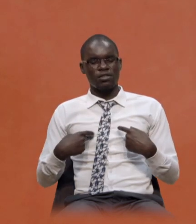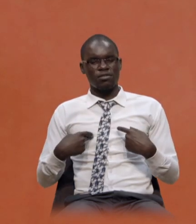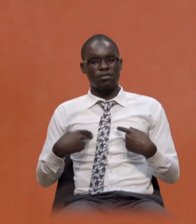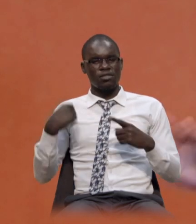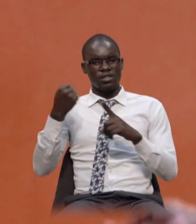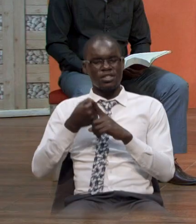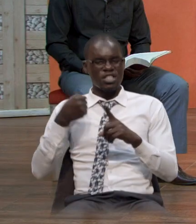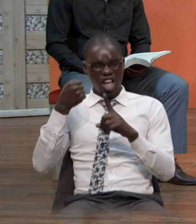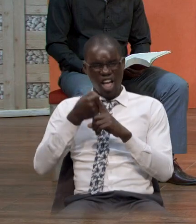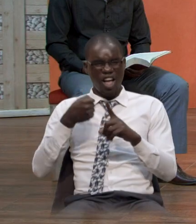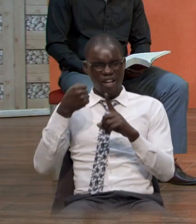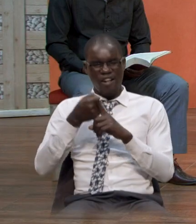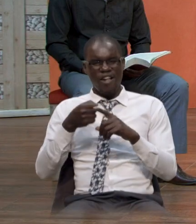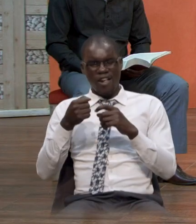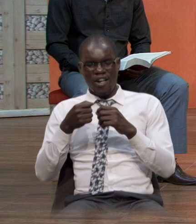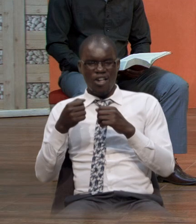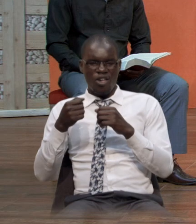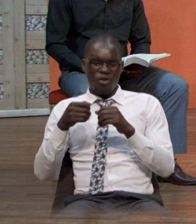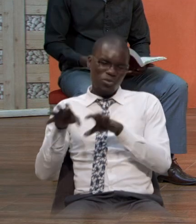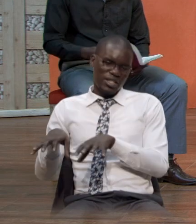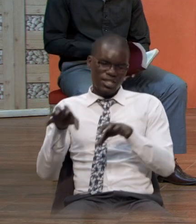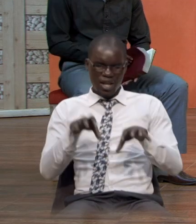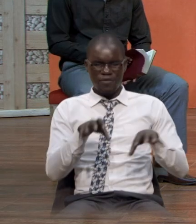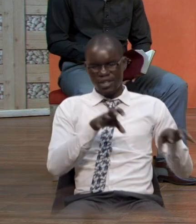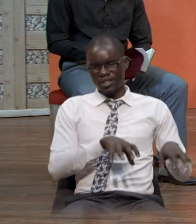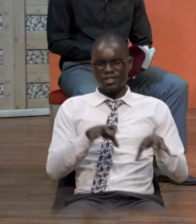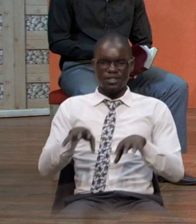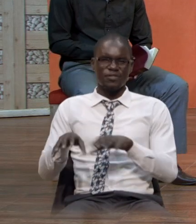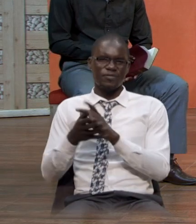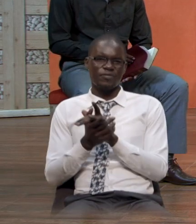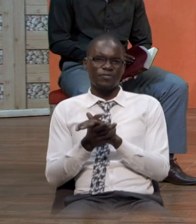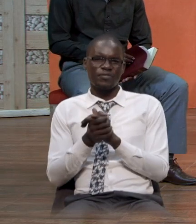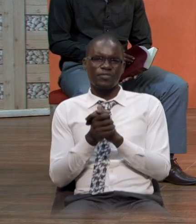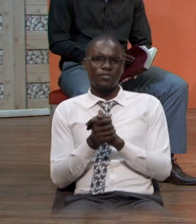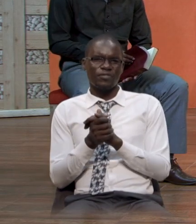Job. Mm-hmm. Job. So which chapter in the Book of Job?